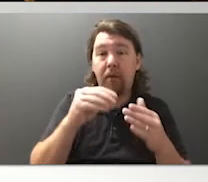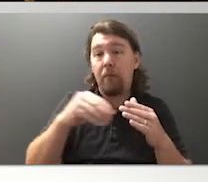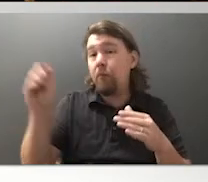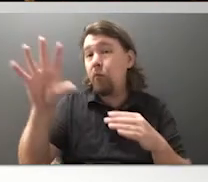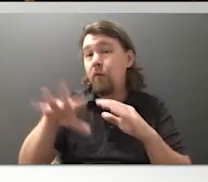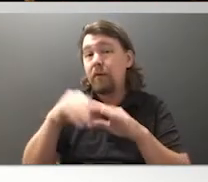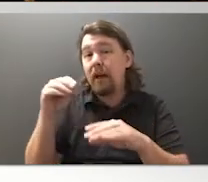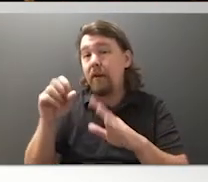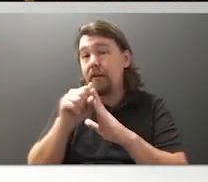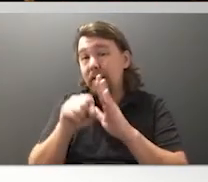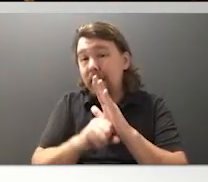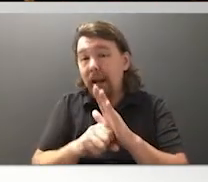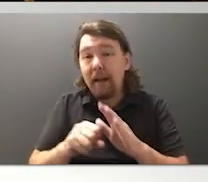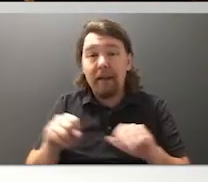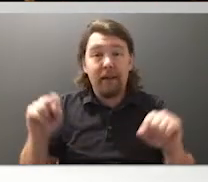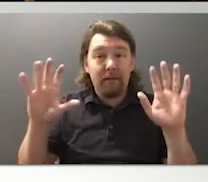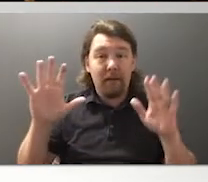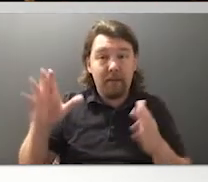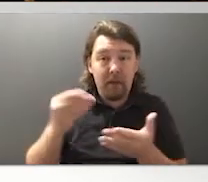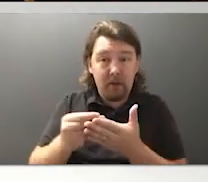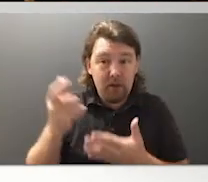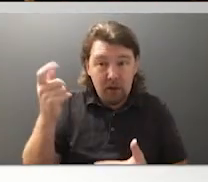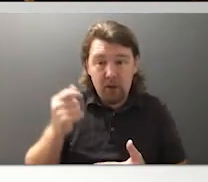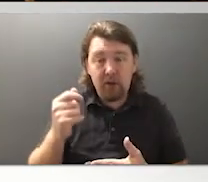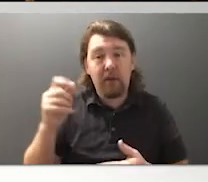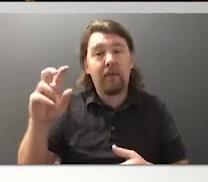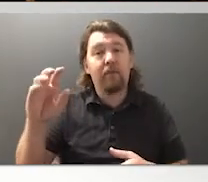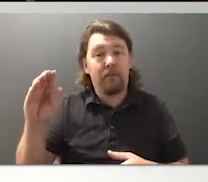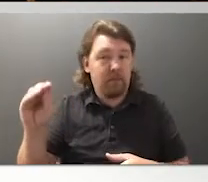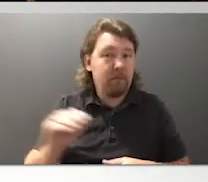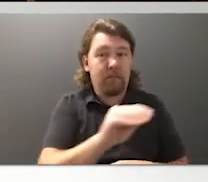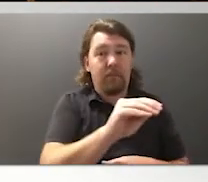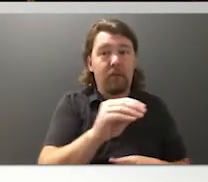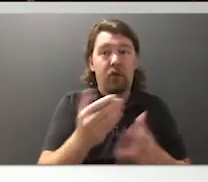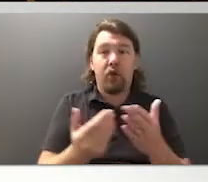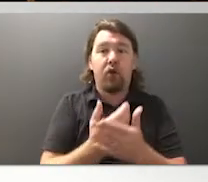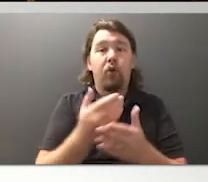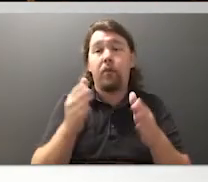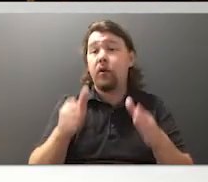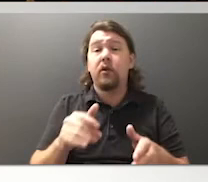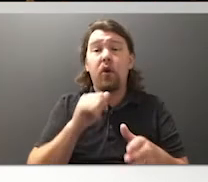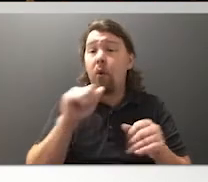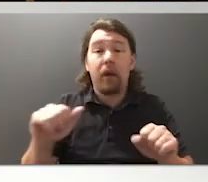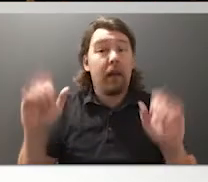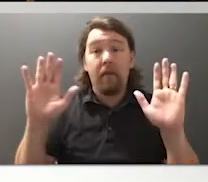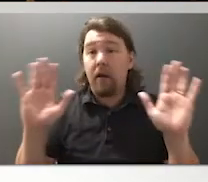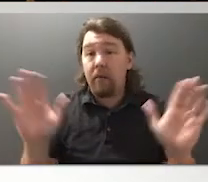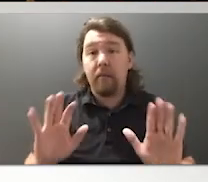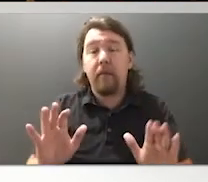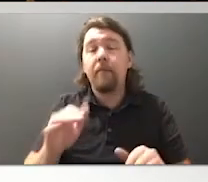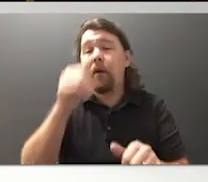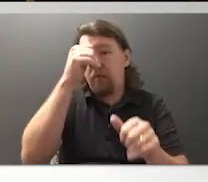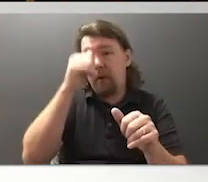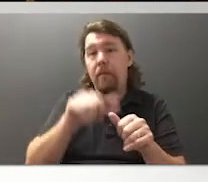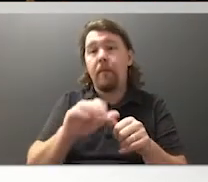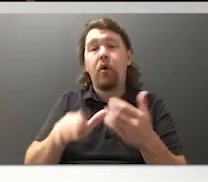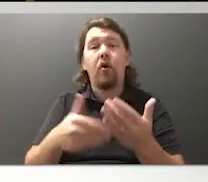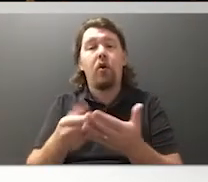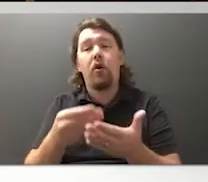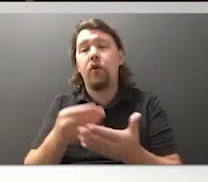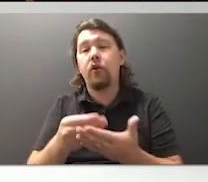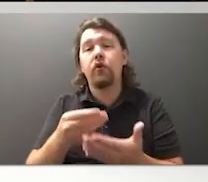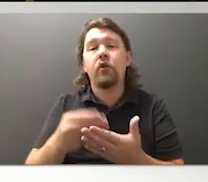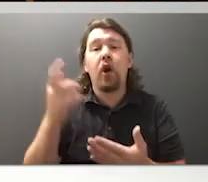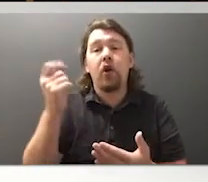their scholarship, we have it to redistribute. So don't give up. Keep in mind, too, that all of our scholarships have